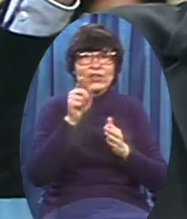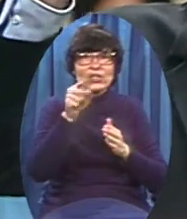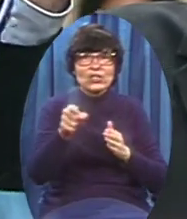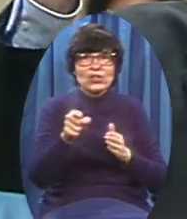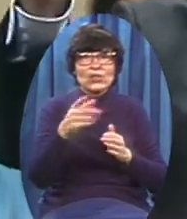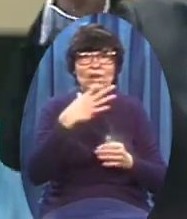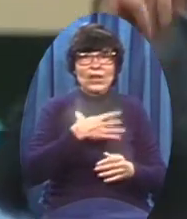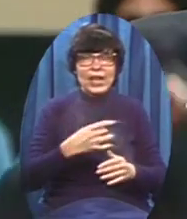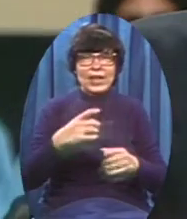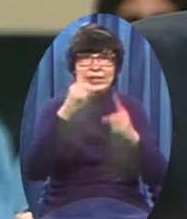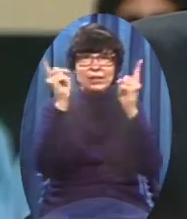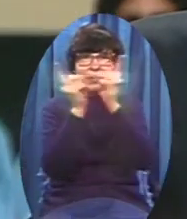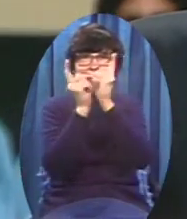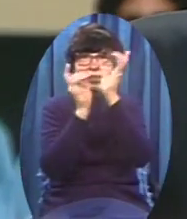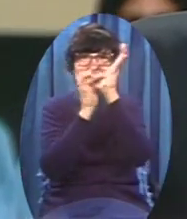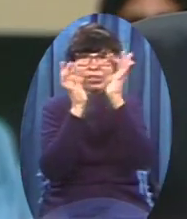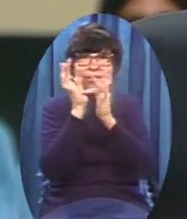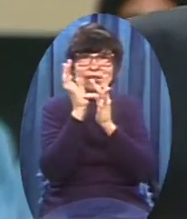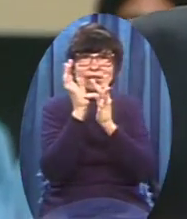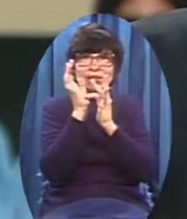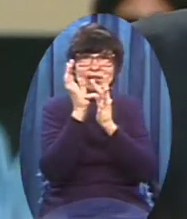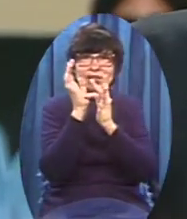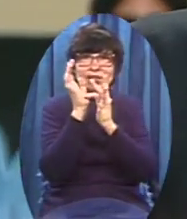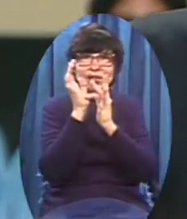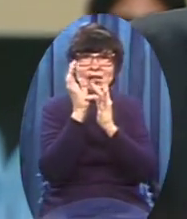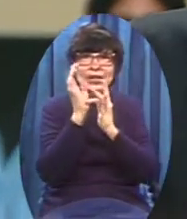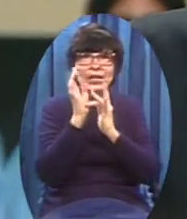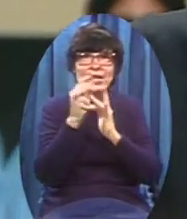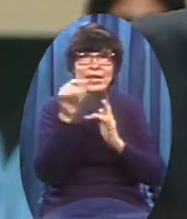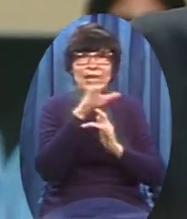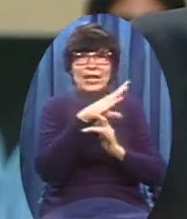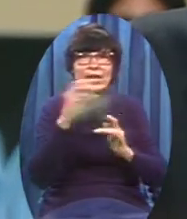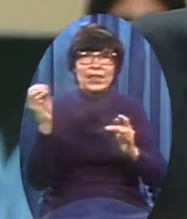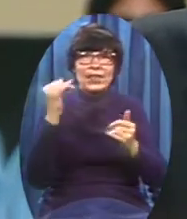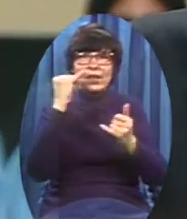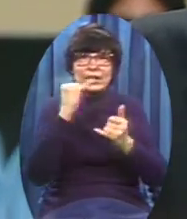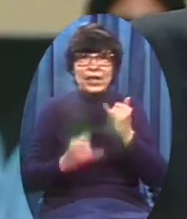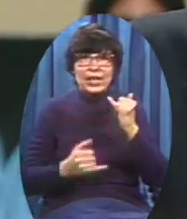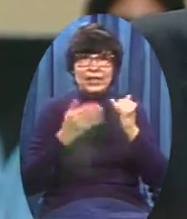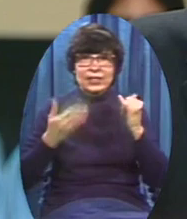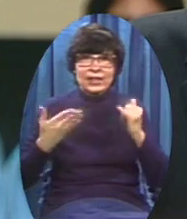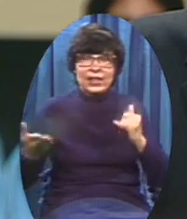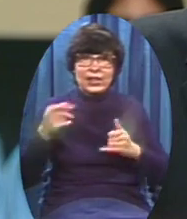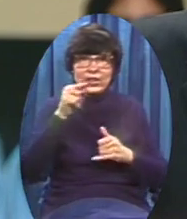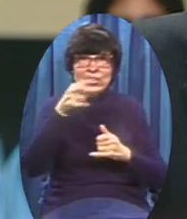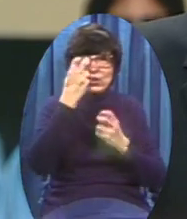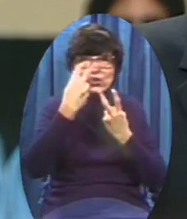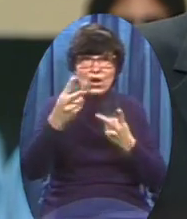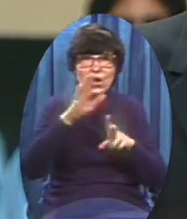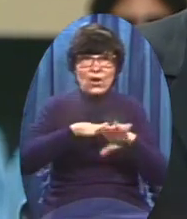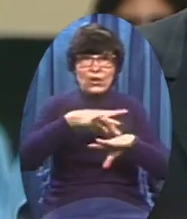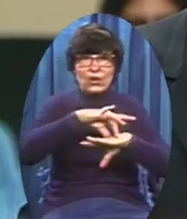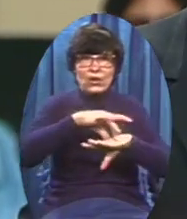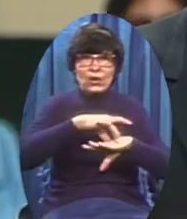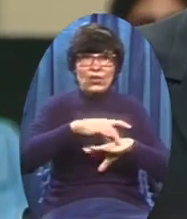the last thing that your eyes saw on this earth was some other man trying to take another man's wife? How would you like